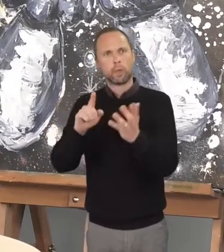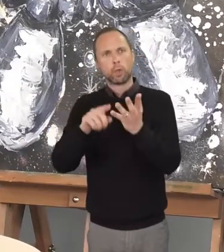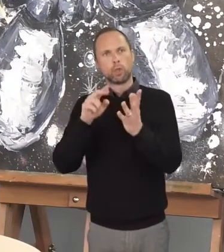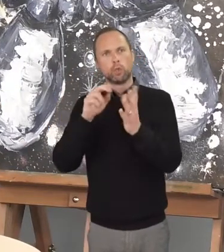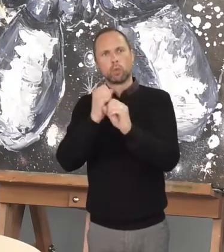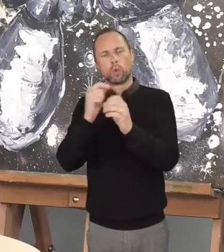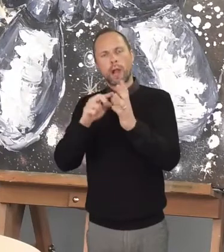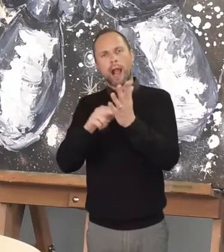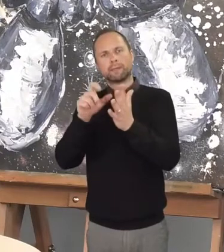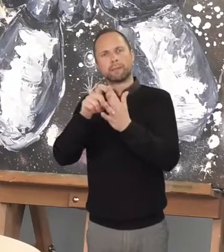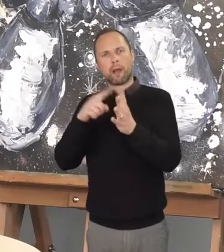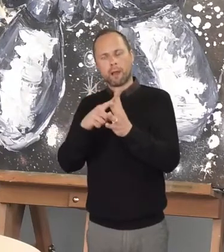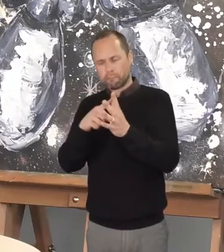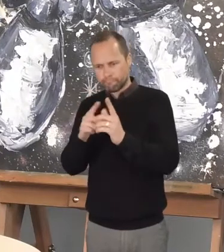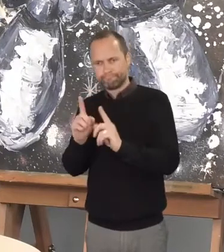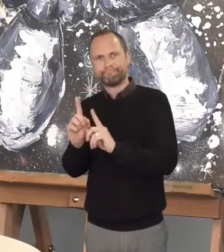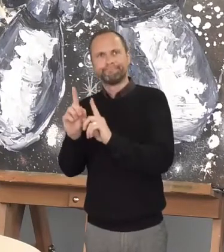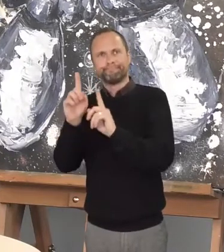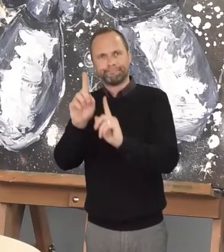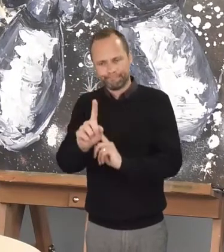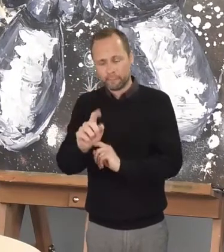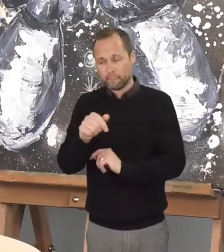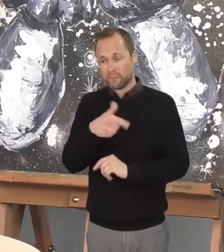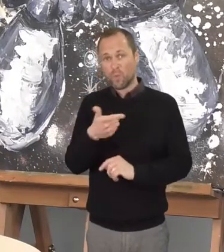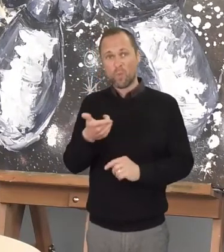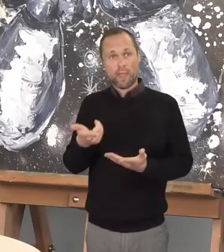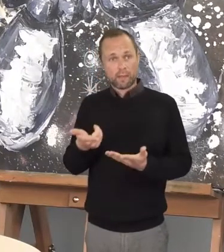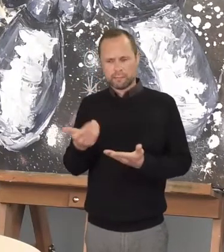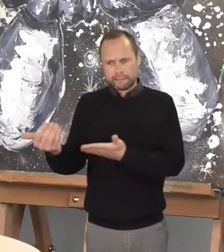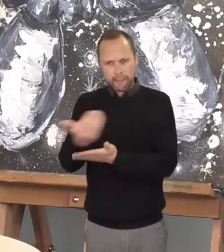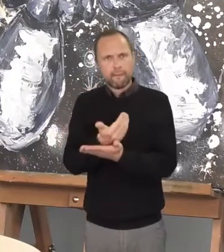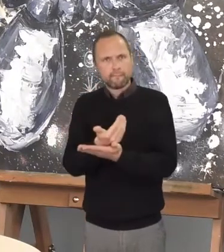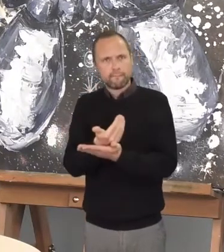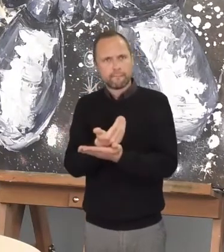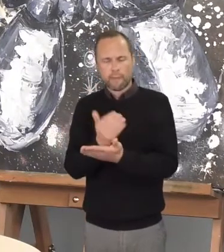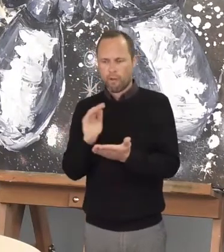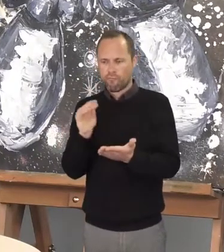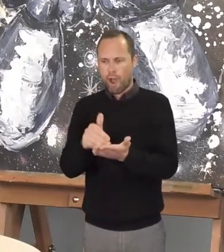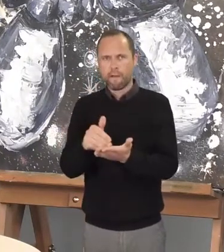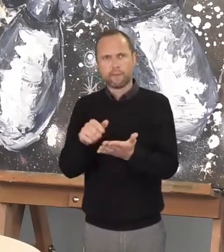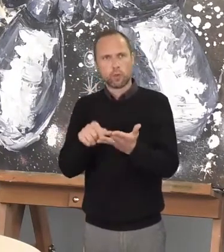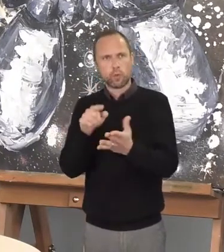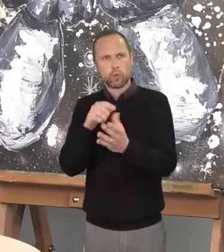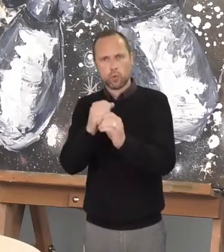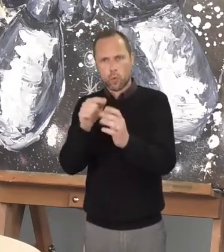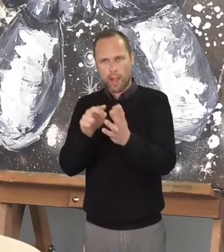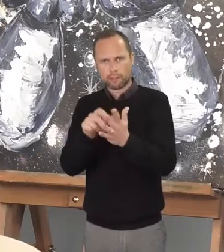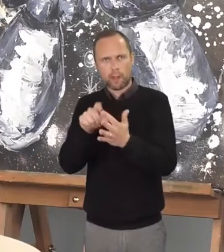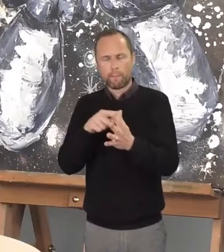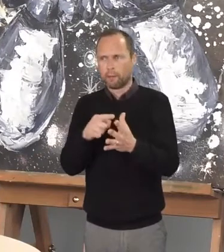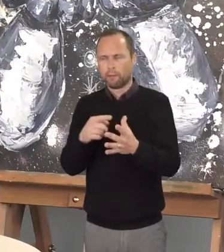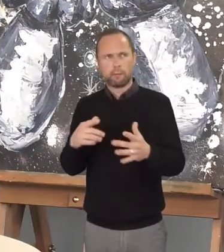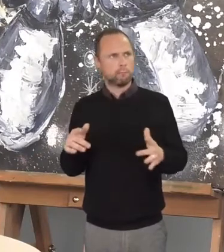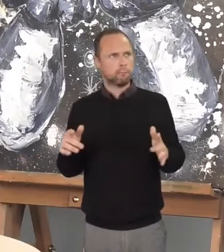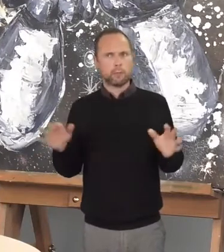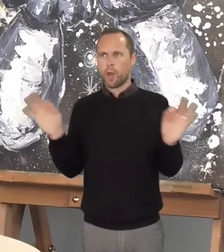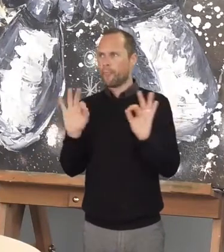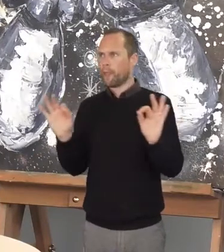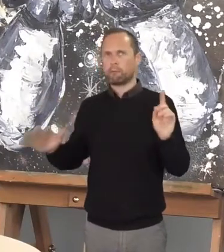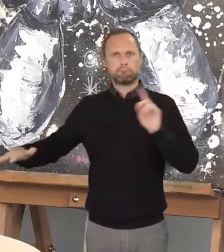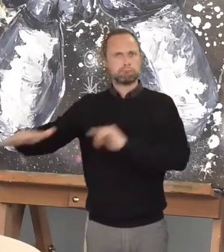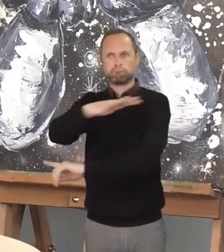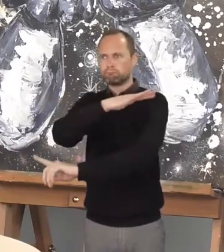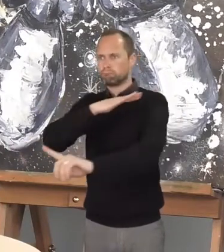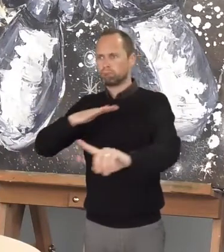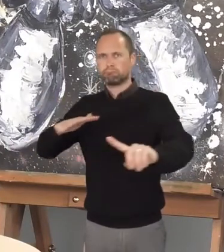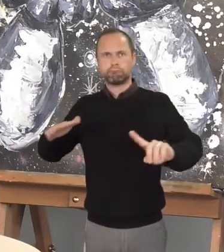weren't able to help her go any further than that, so she was in a place of safety, but really, to be honest, she was just in the middle of nowhere. She wasn't able